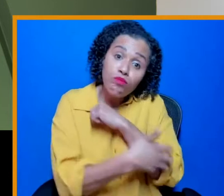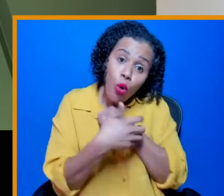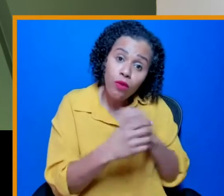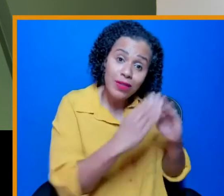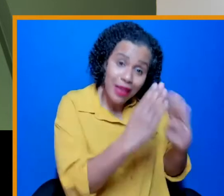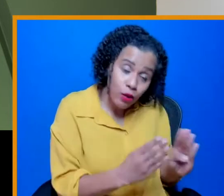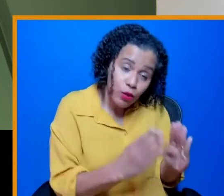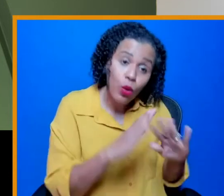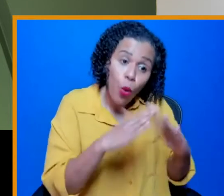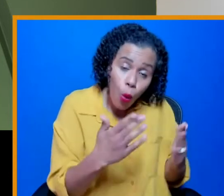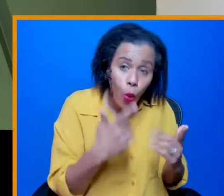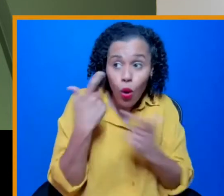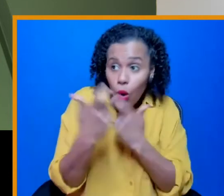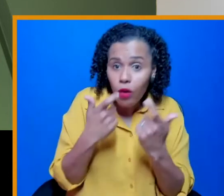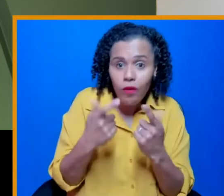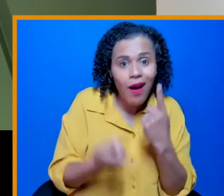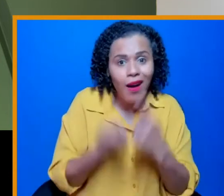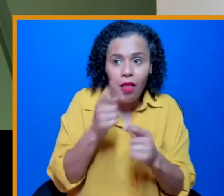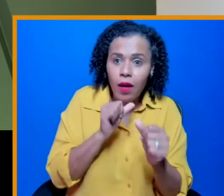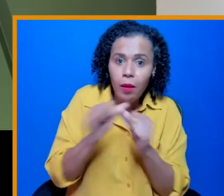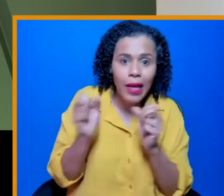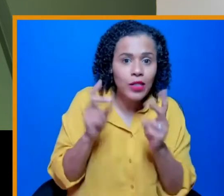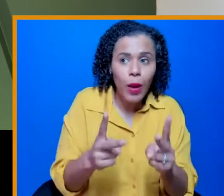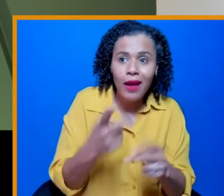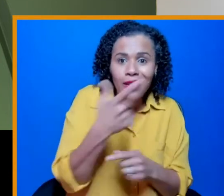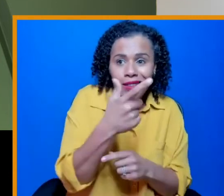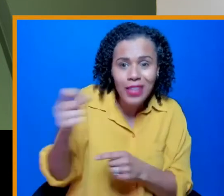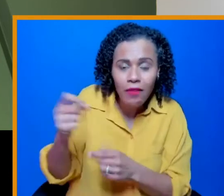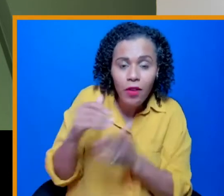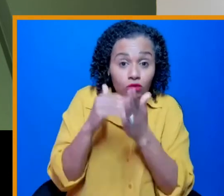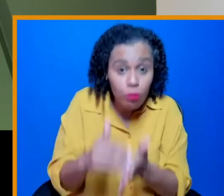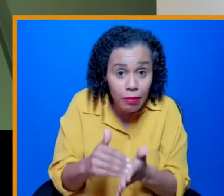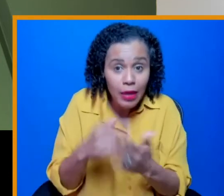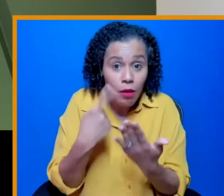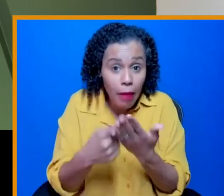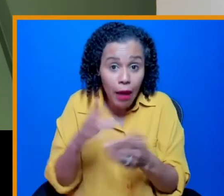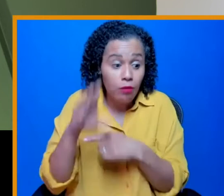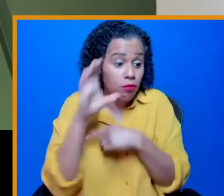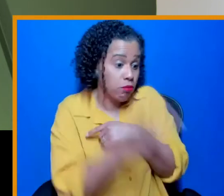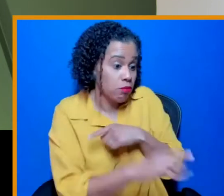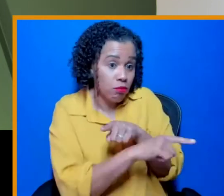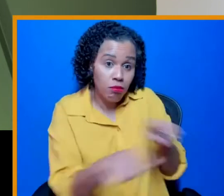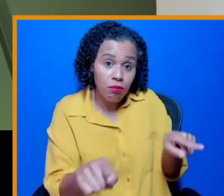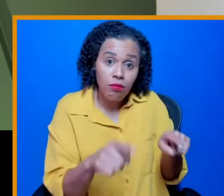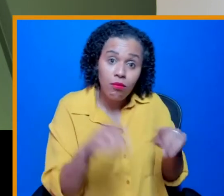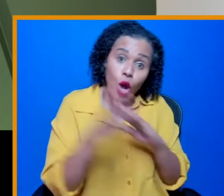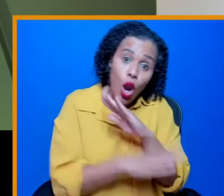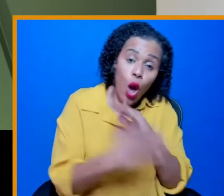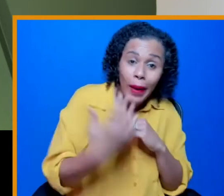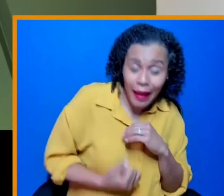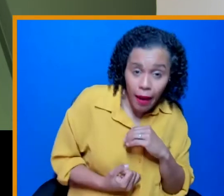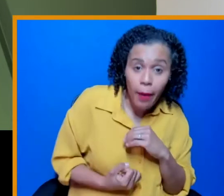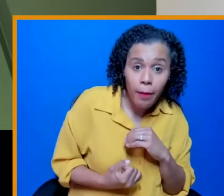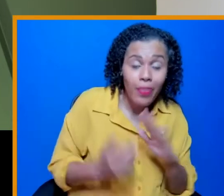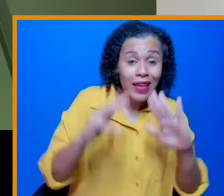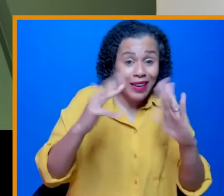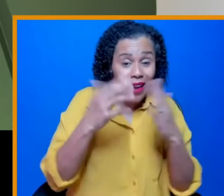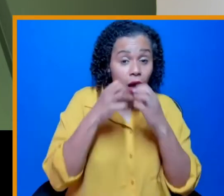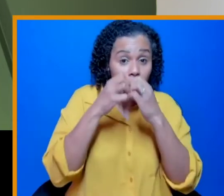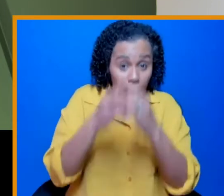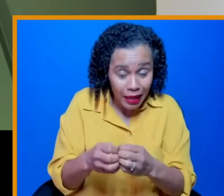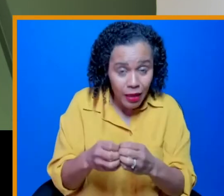better way of getting 700 million to lower income households and have the other 9 billion for the 9 billion that our Caring Society Working